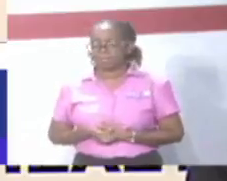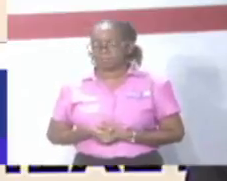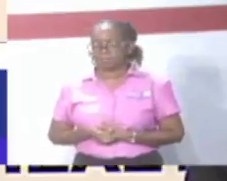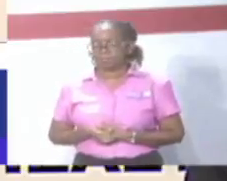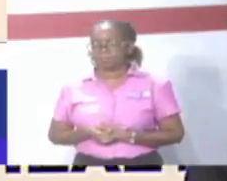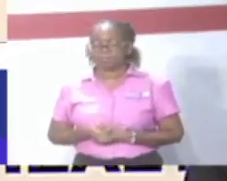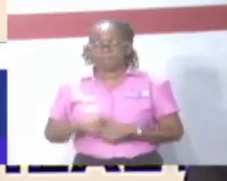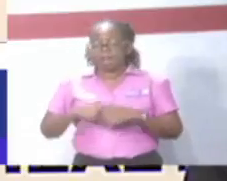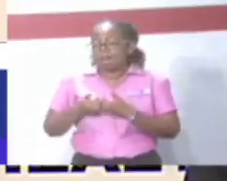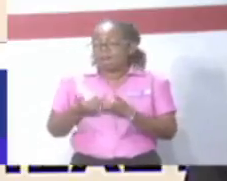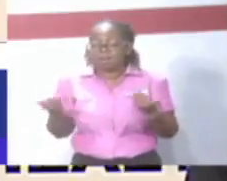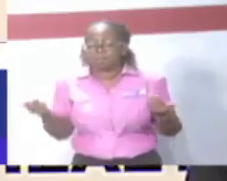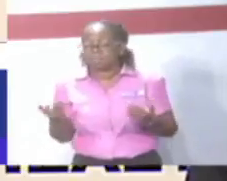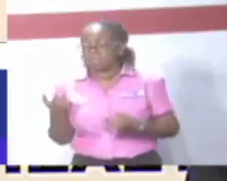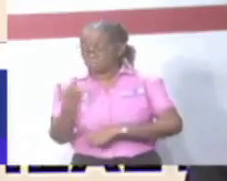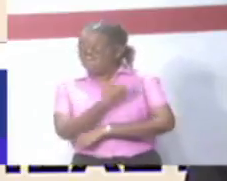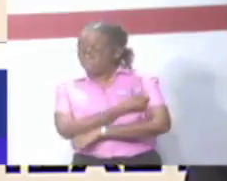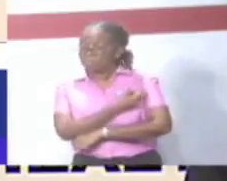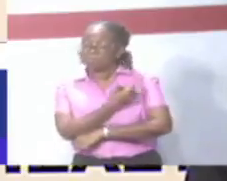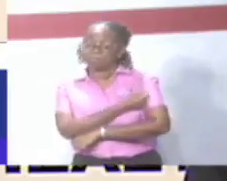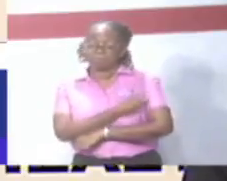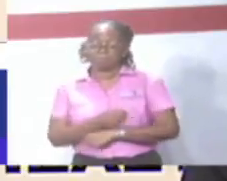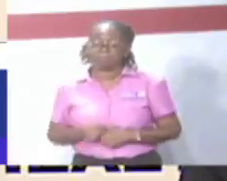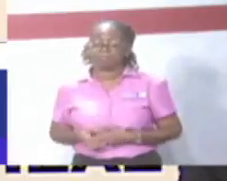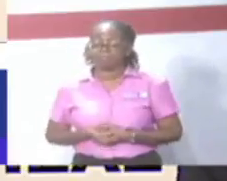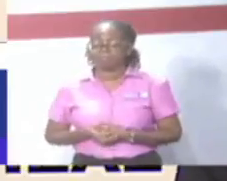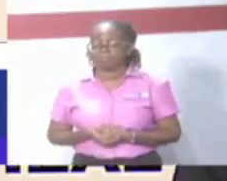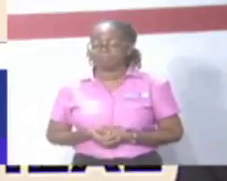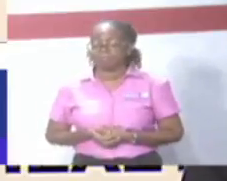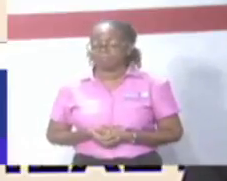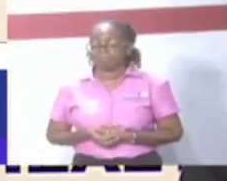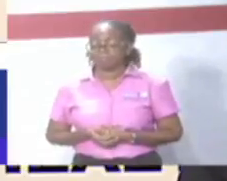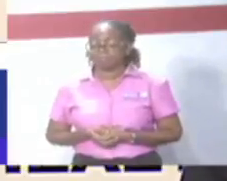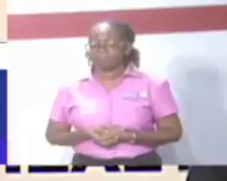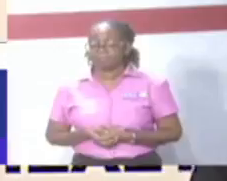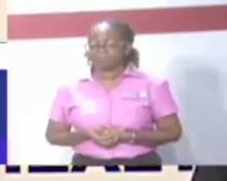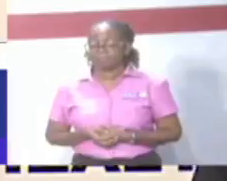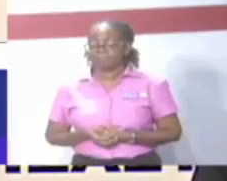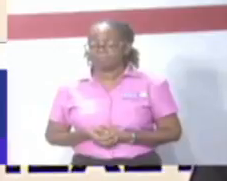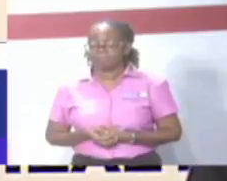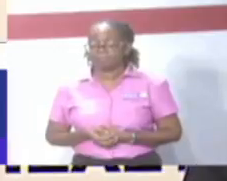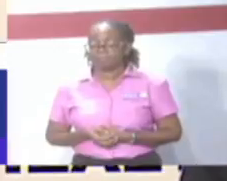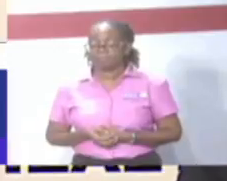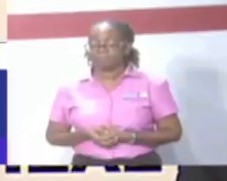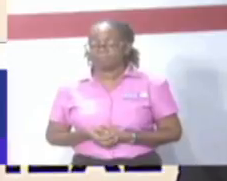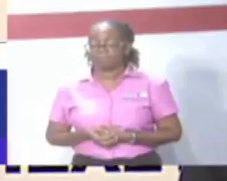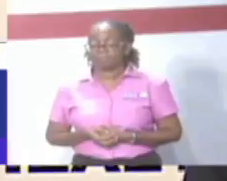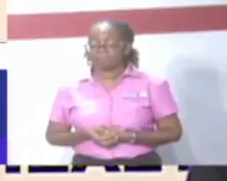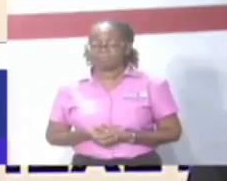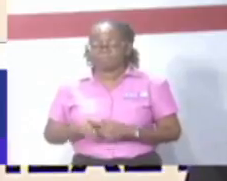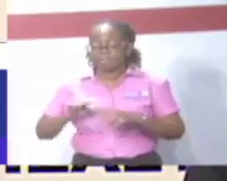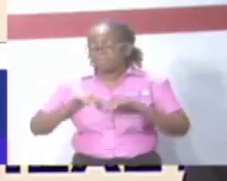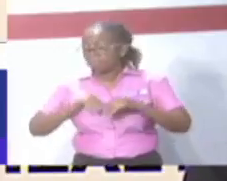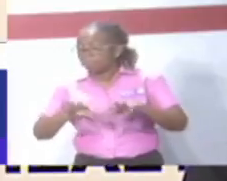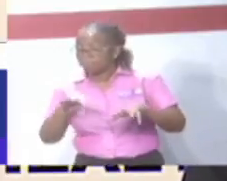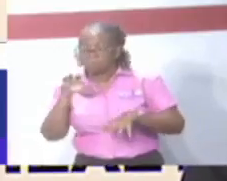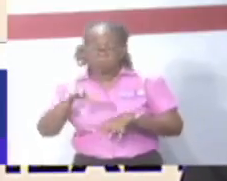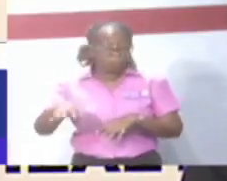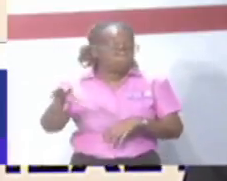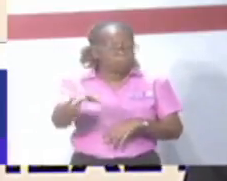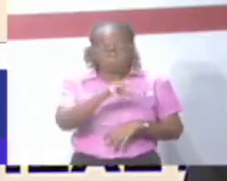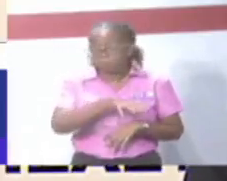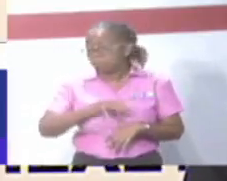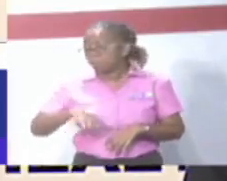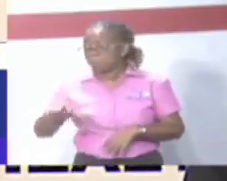against this virus that is now invading us. It's all over the place. The Prime Minister Boris Johnson says this virus is so